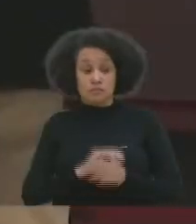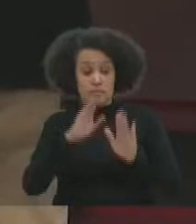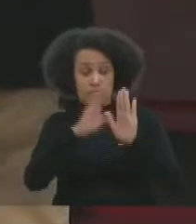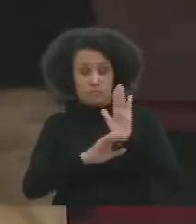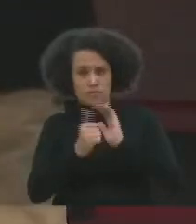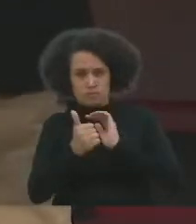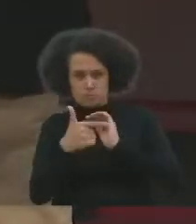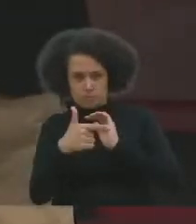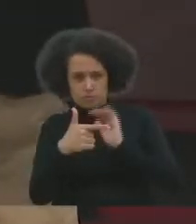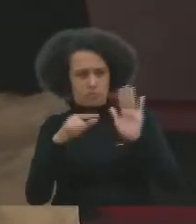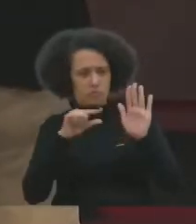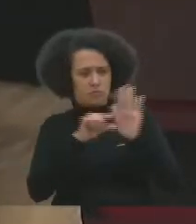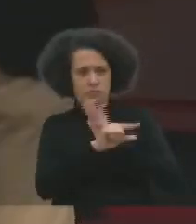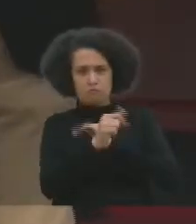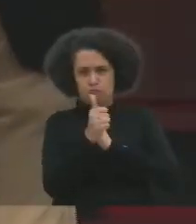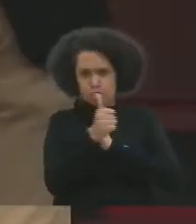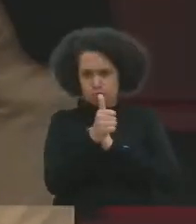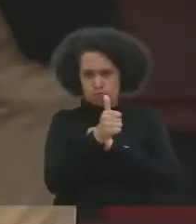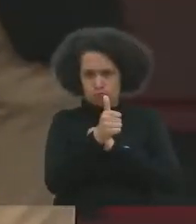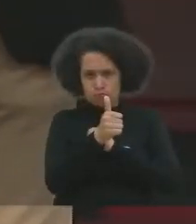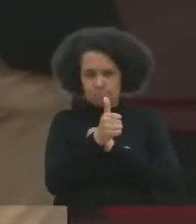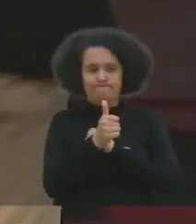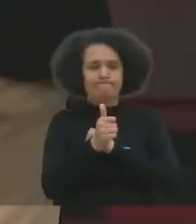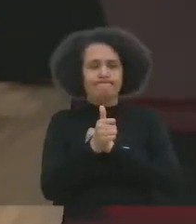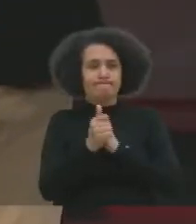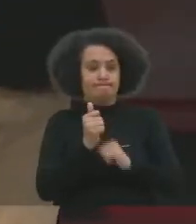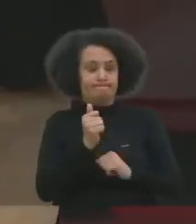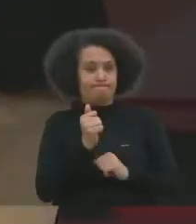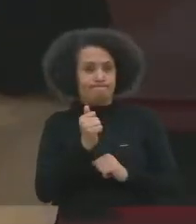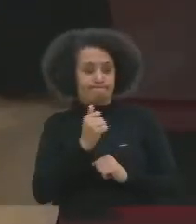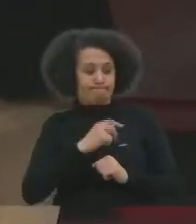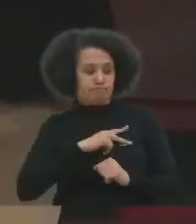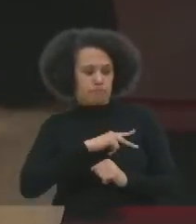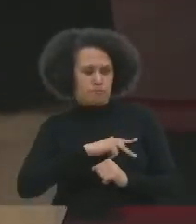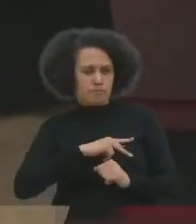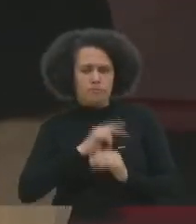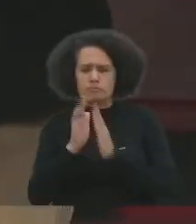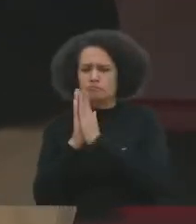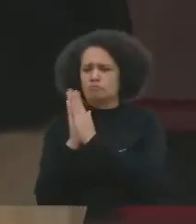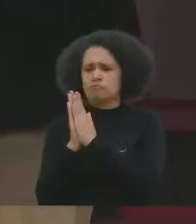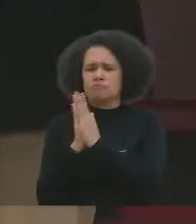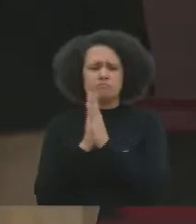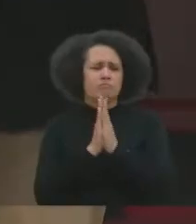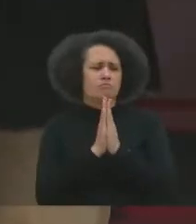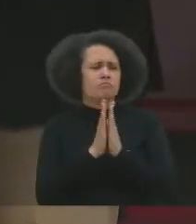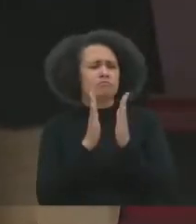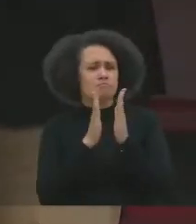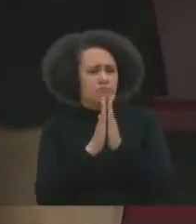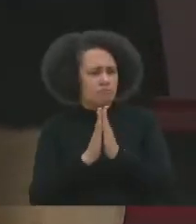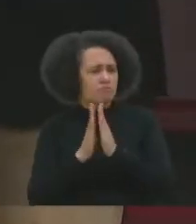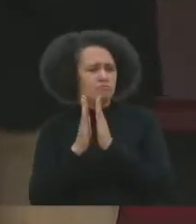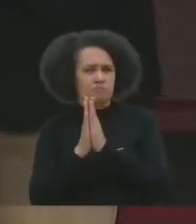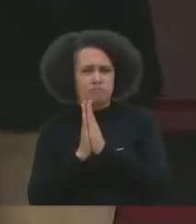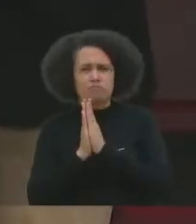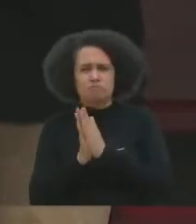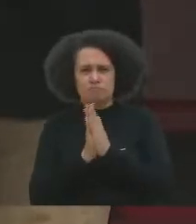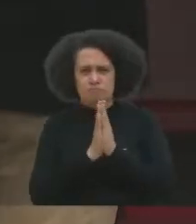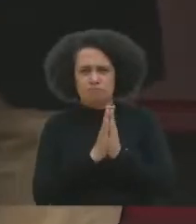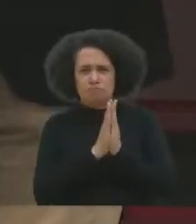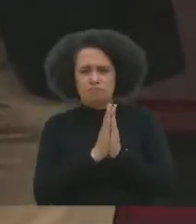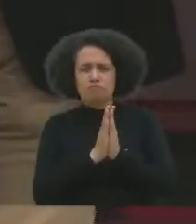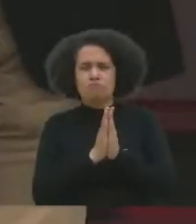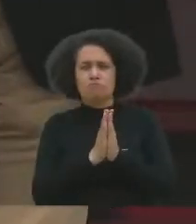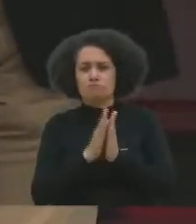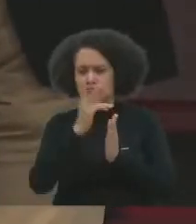1, o apóstolo Paulo ele começa como que a implorar as pessoas. He says, I urge you, my brothers and sisters, by the mercy